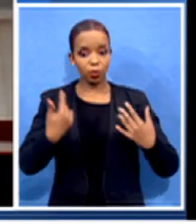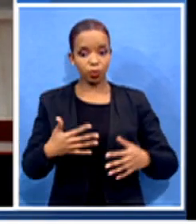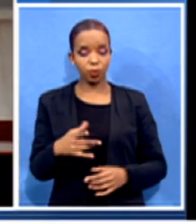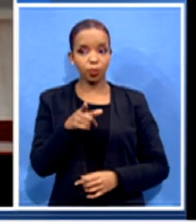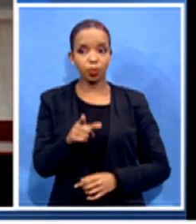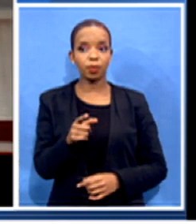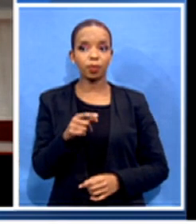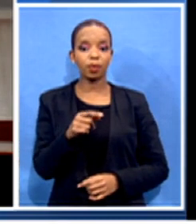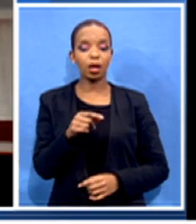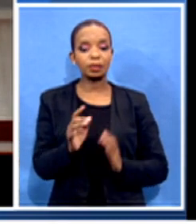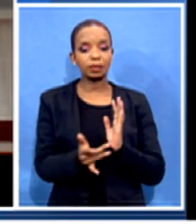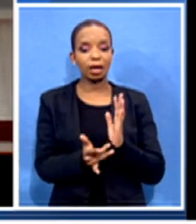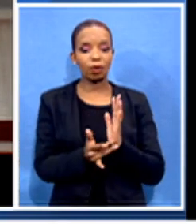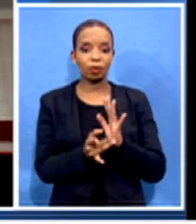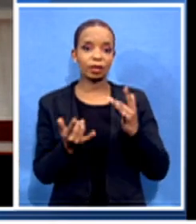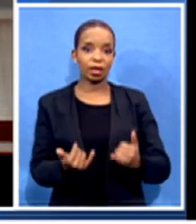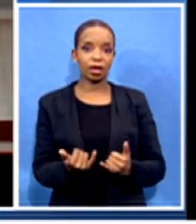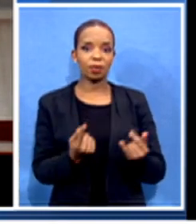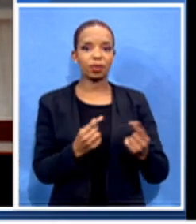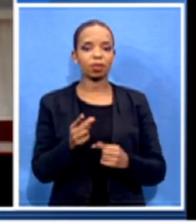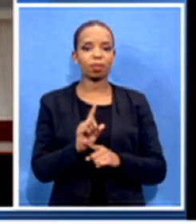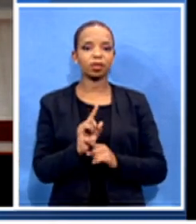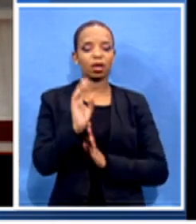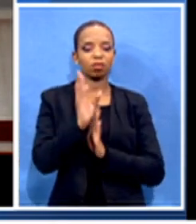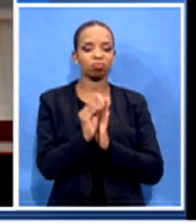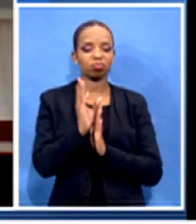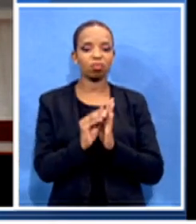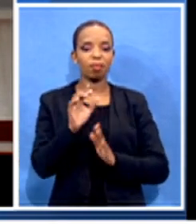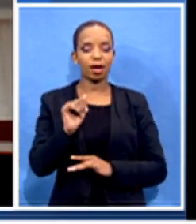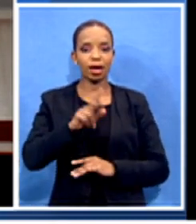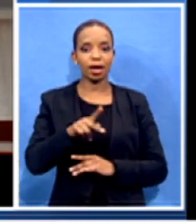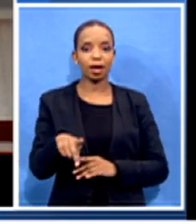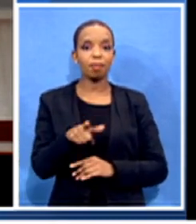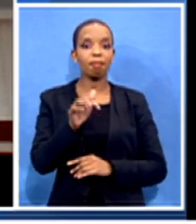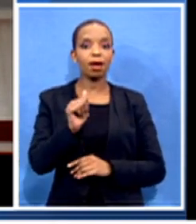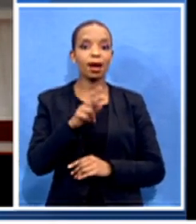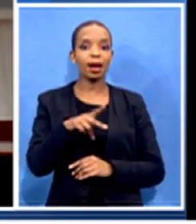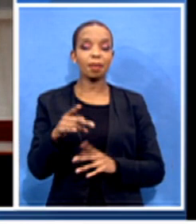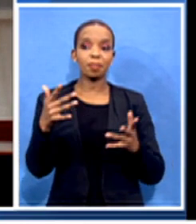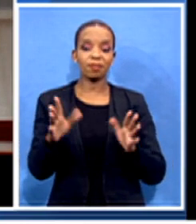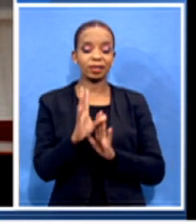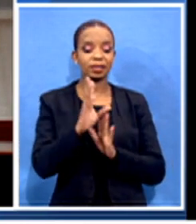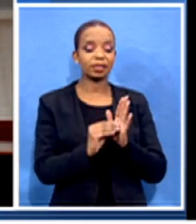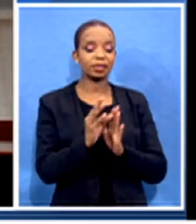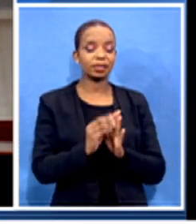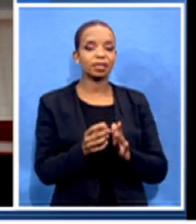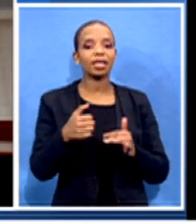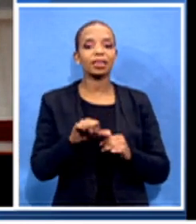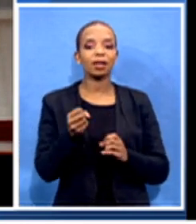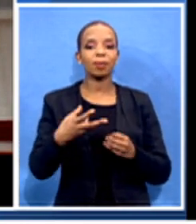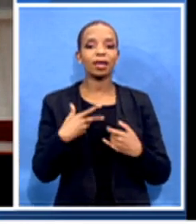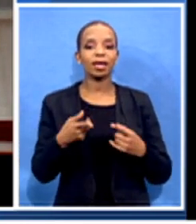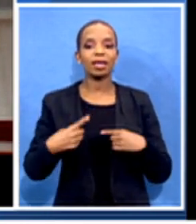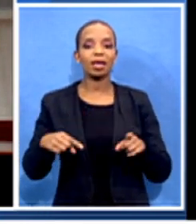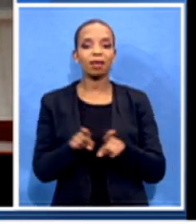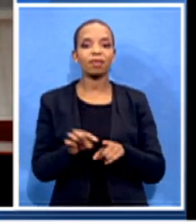download our app. And then once the app has been downloaded, obviously, it will give us a very